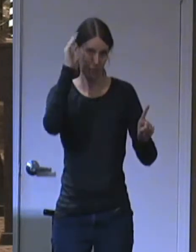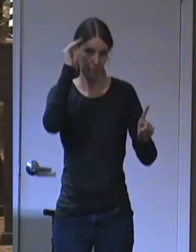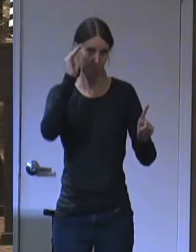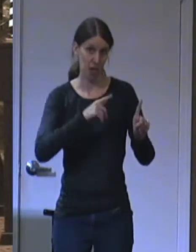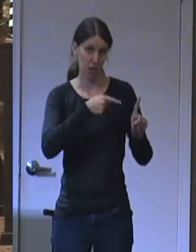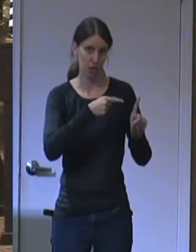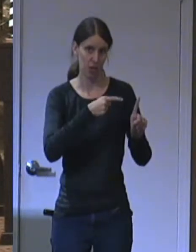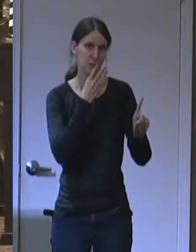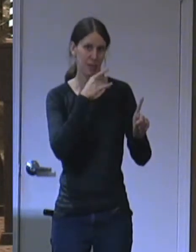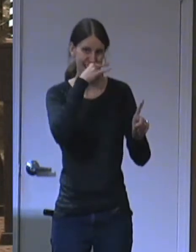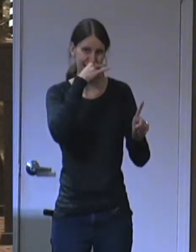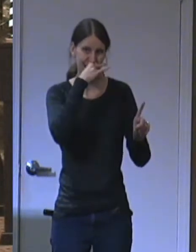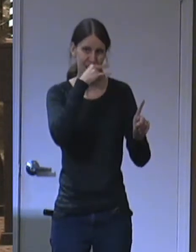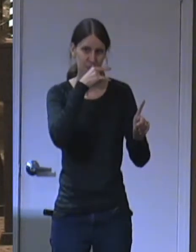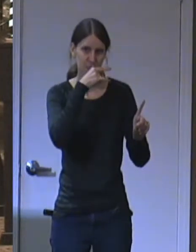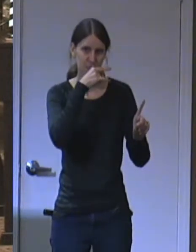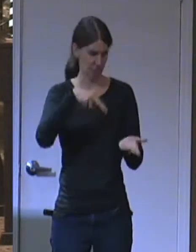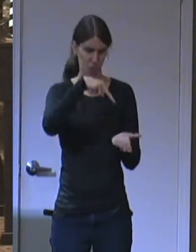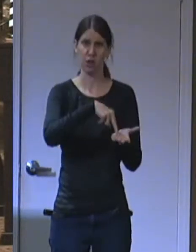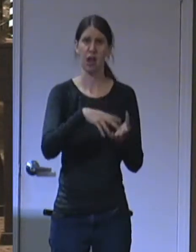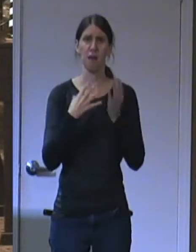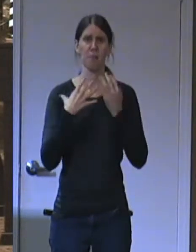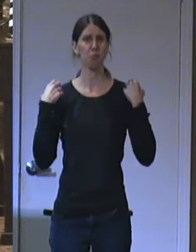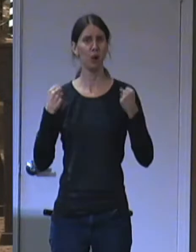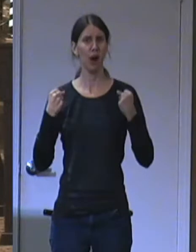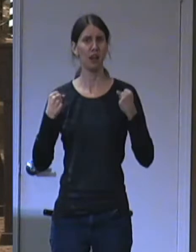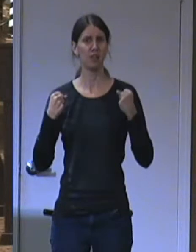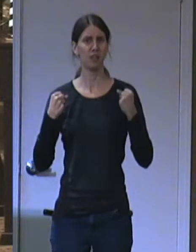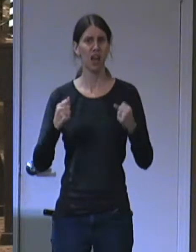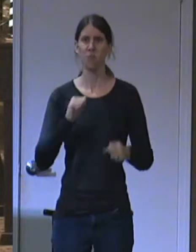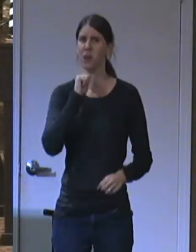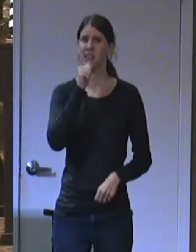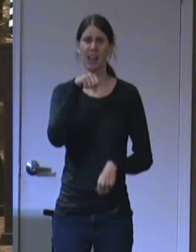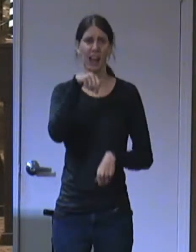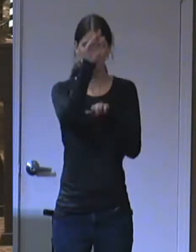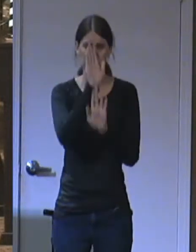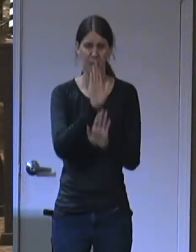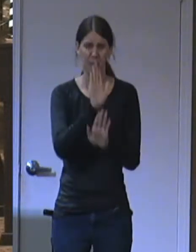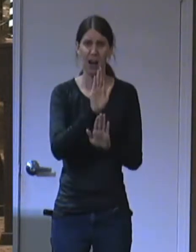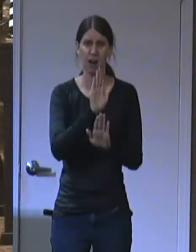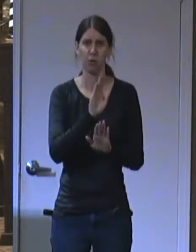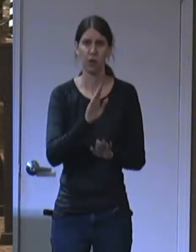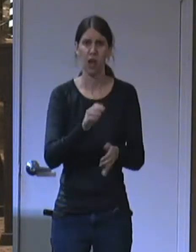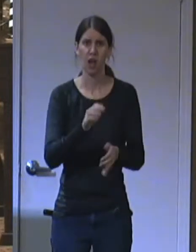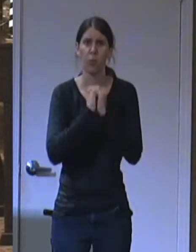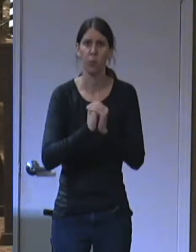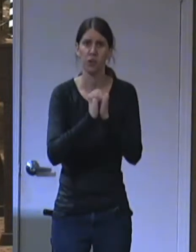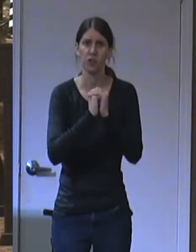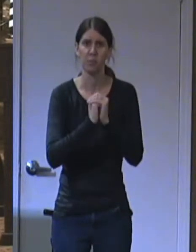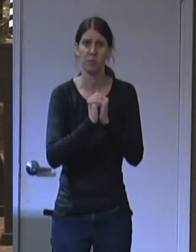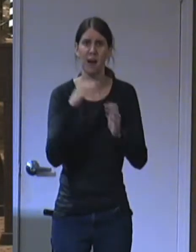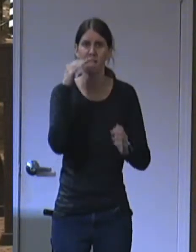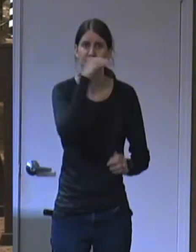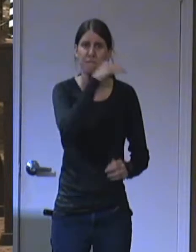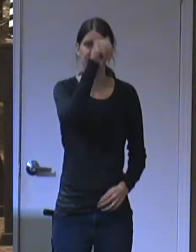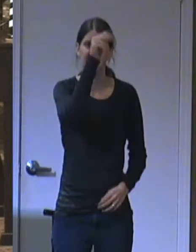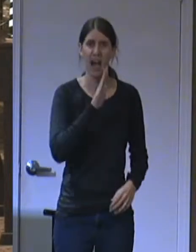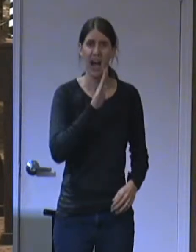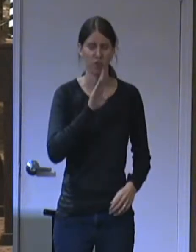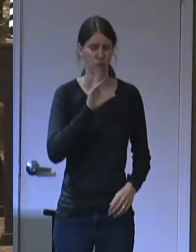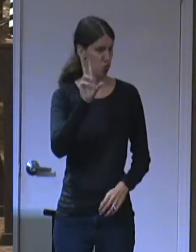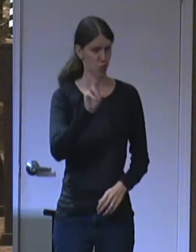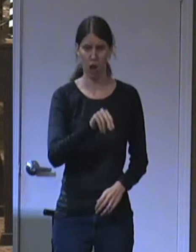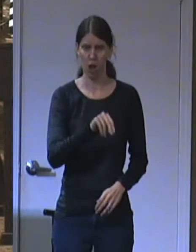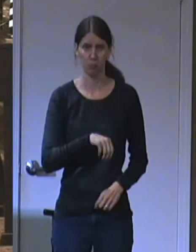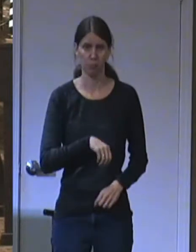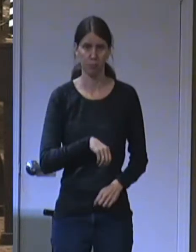they stood for the Lord. They said, "We will not bow and show obeisance to a false